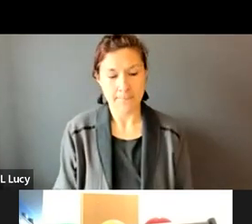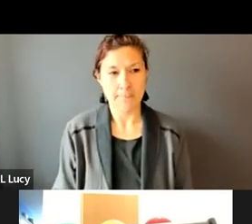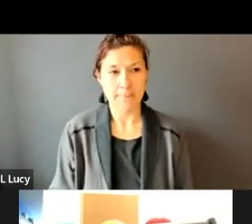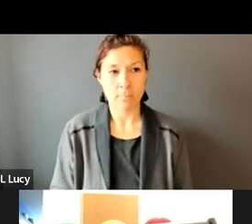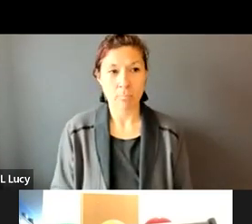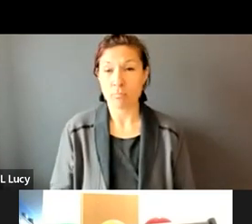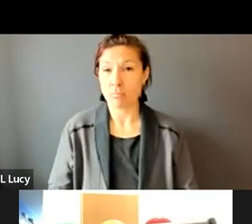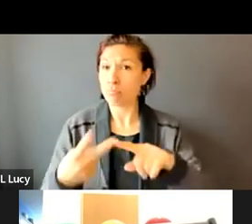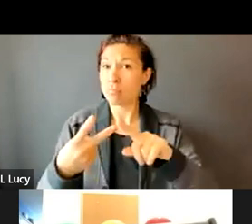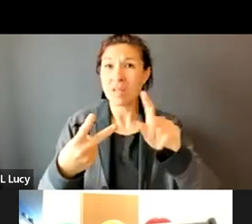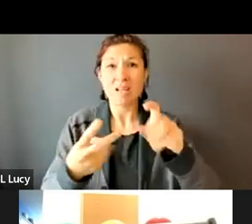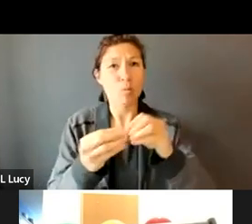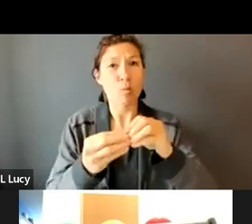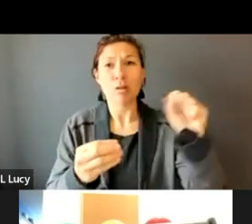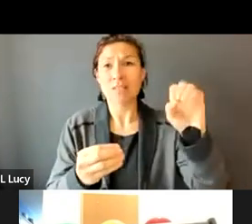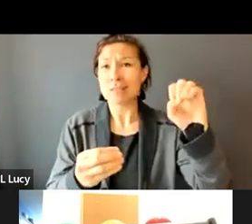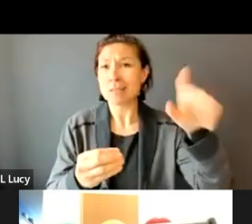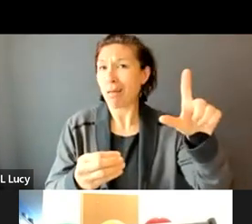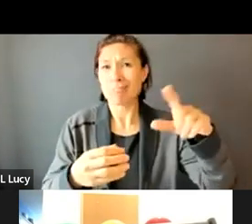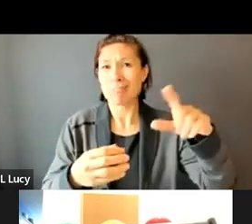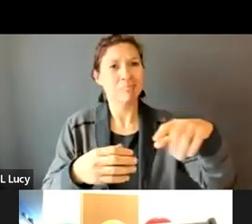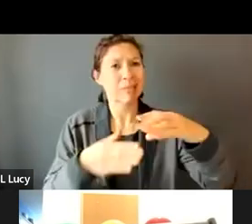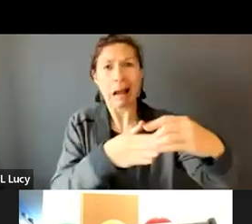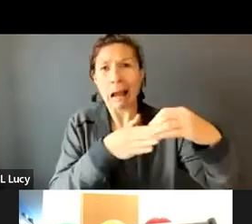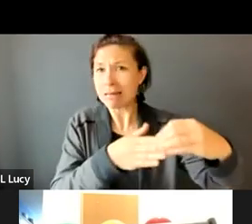more social emotional guidance